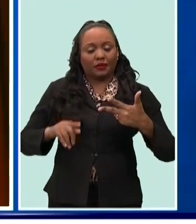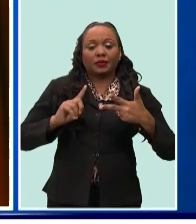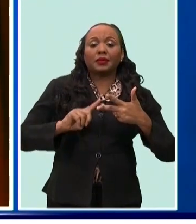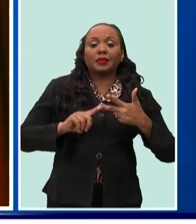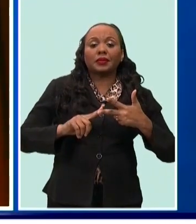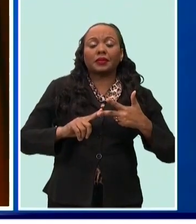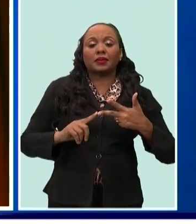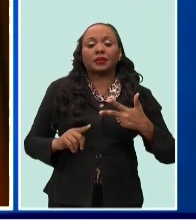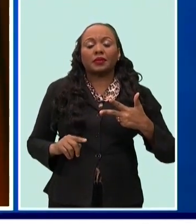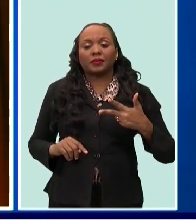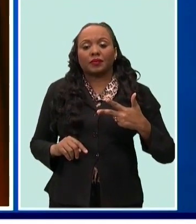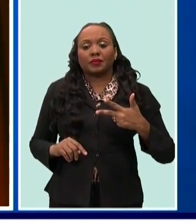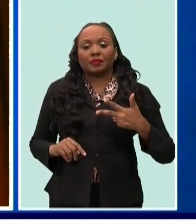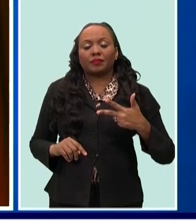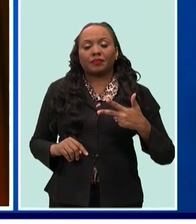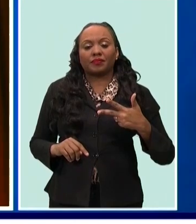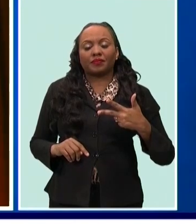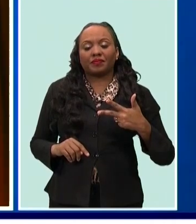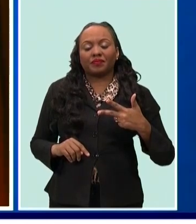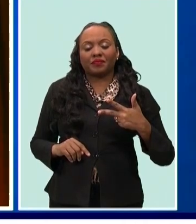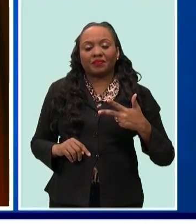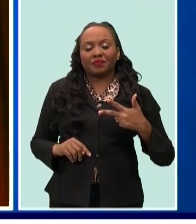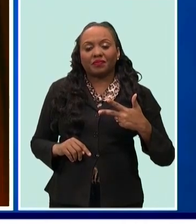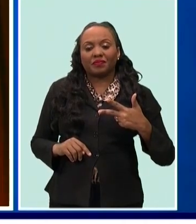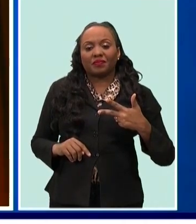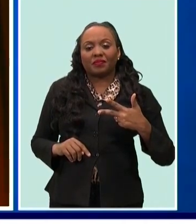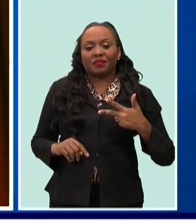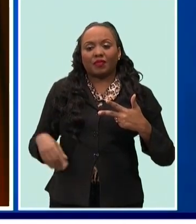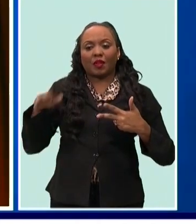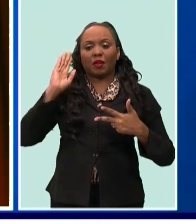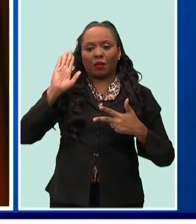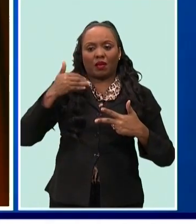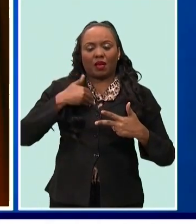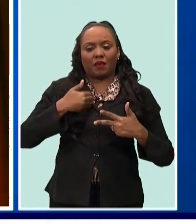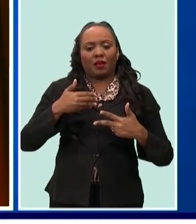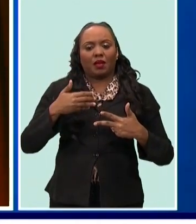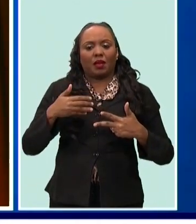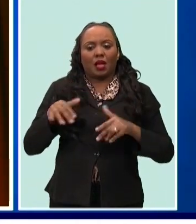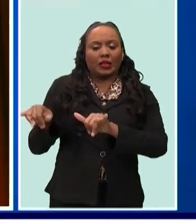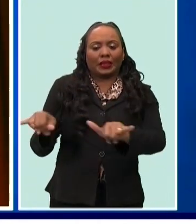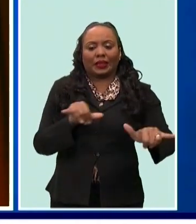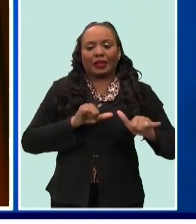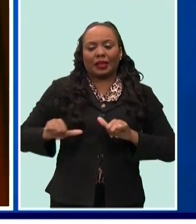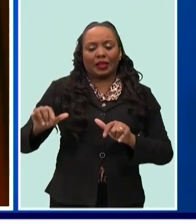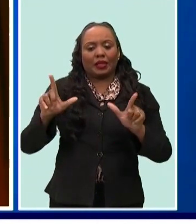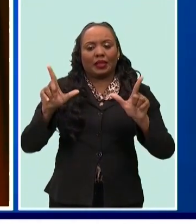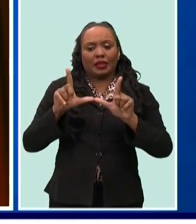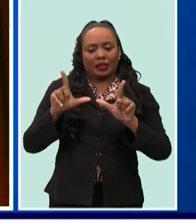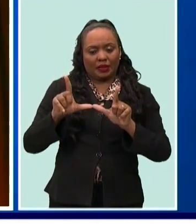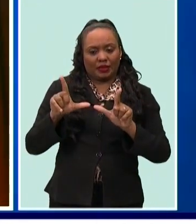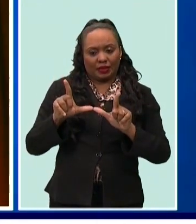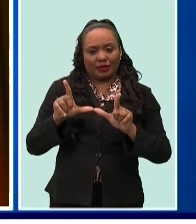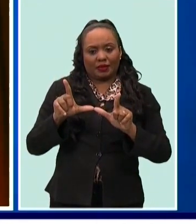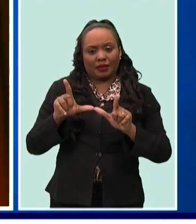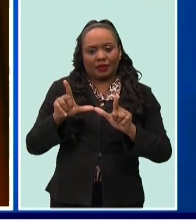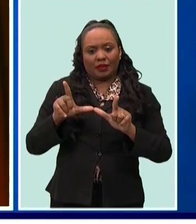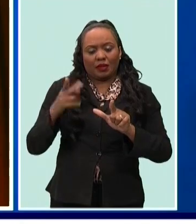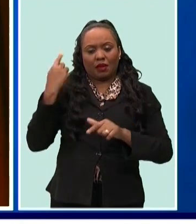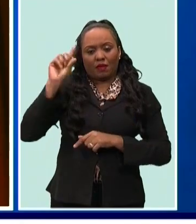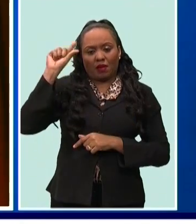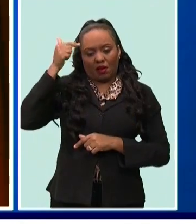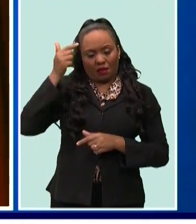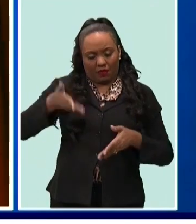will seek to create a centralized entertainment license, what we call a one-stop shop, for